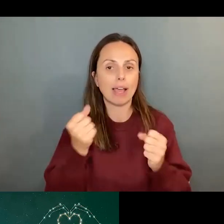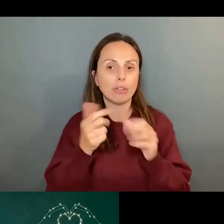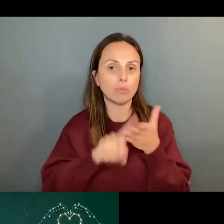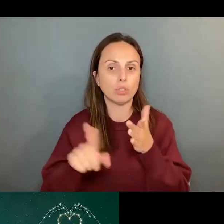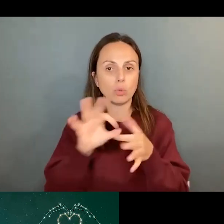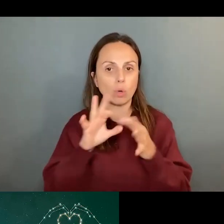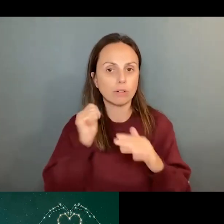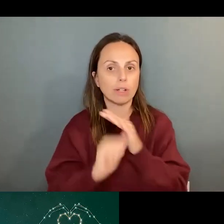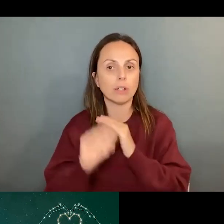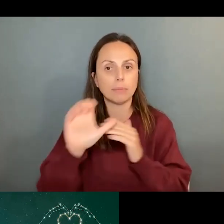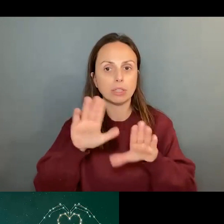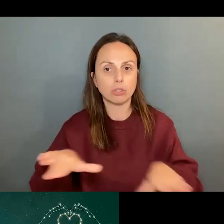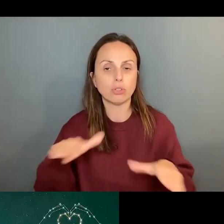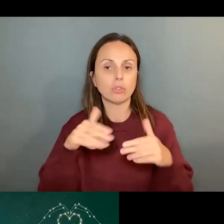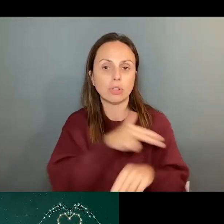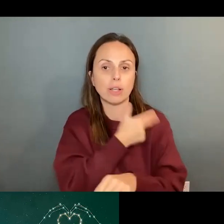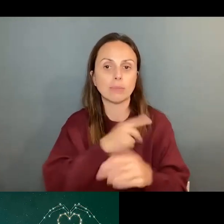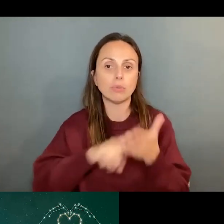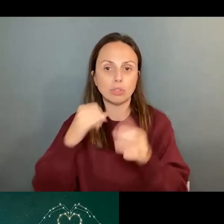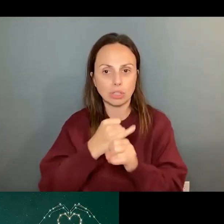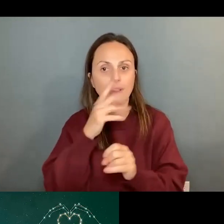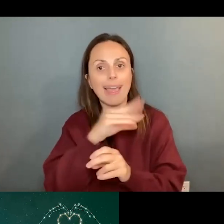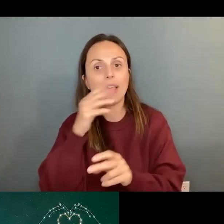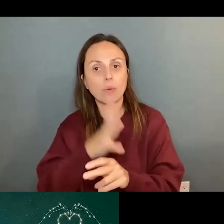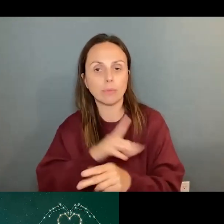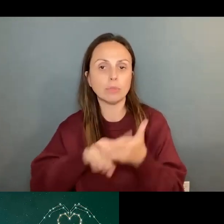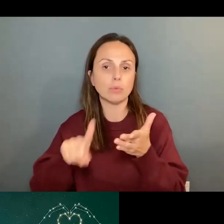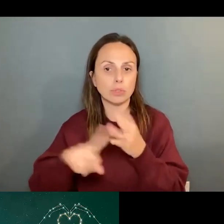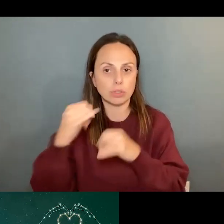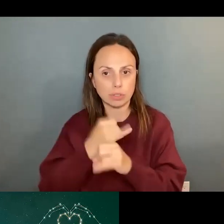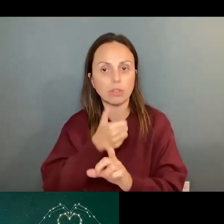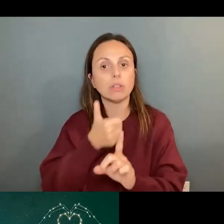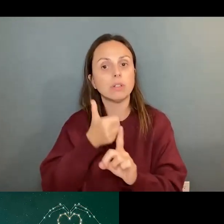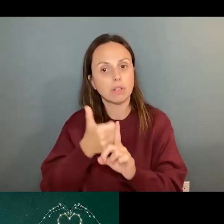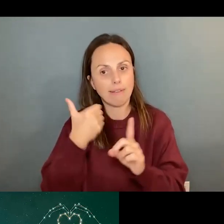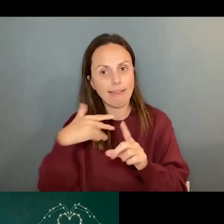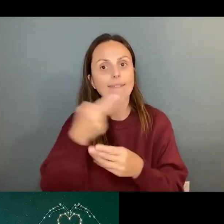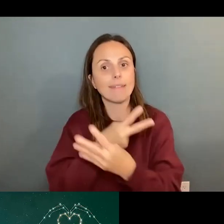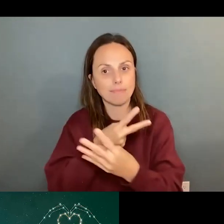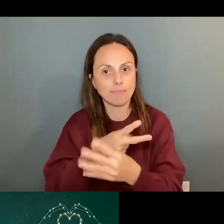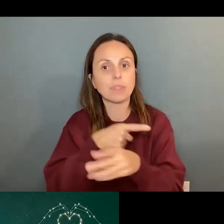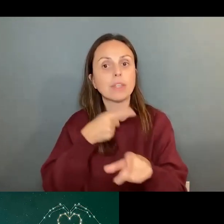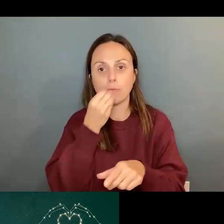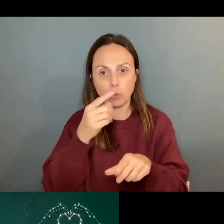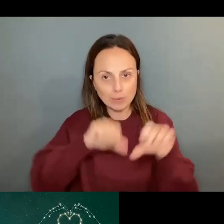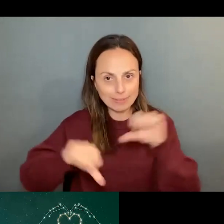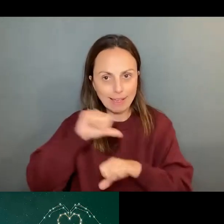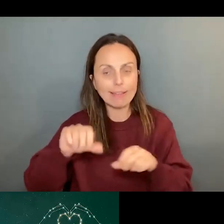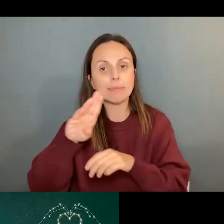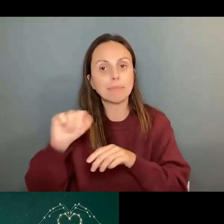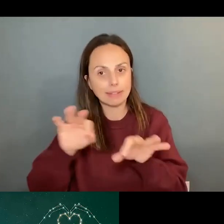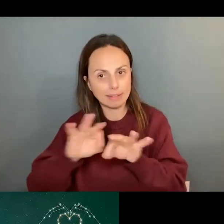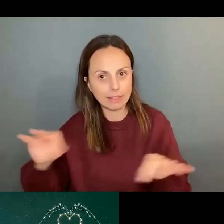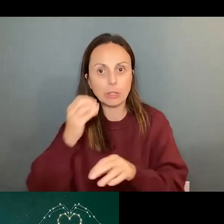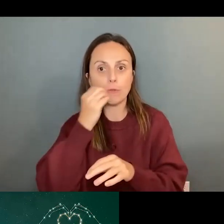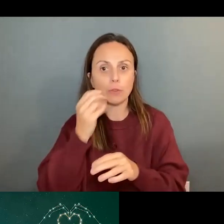BC Children's Hospital Research Institute and the Women's Research Institute. She holds a Master of Food Science and a Bachelor of Science in